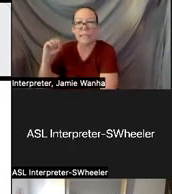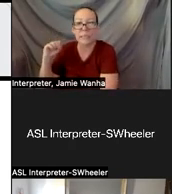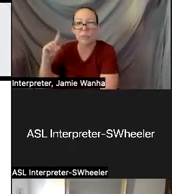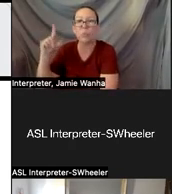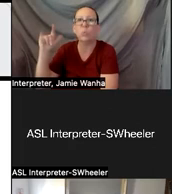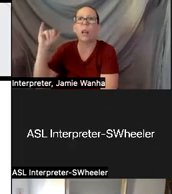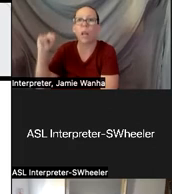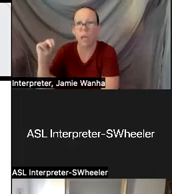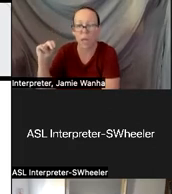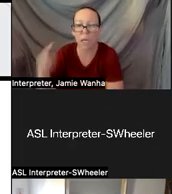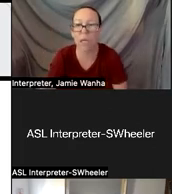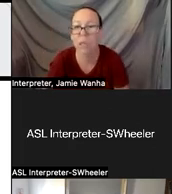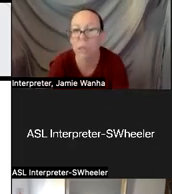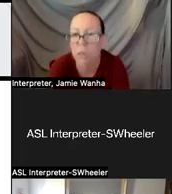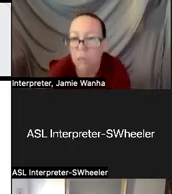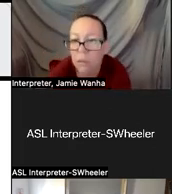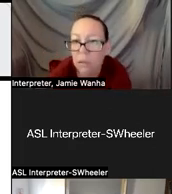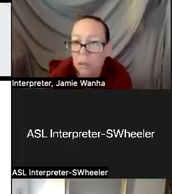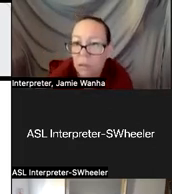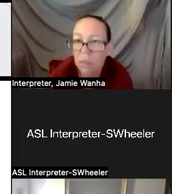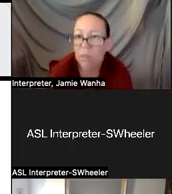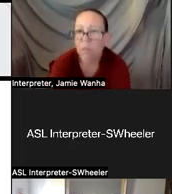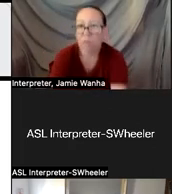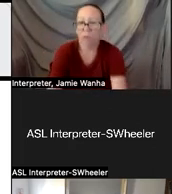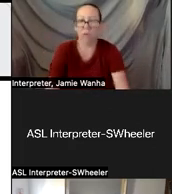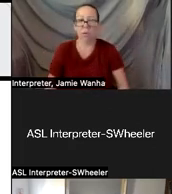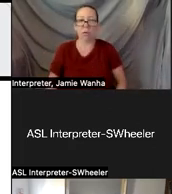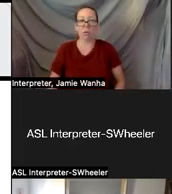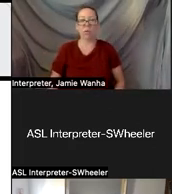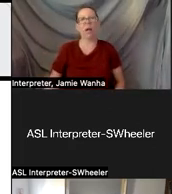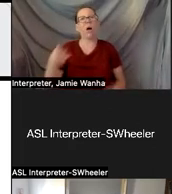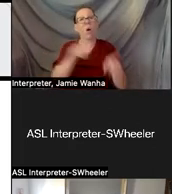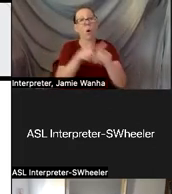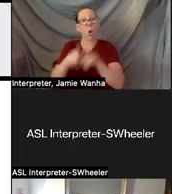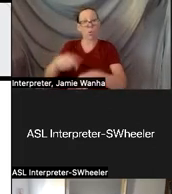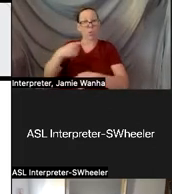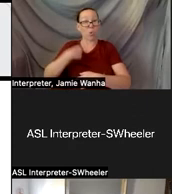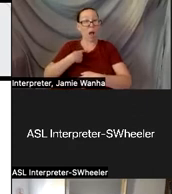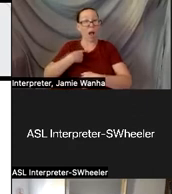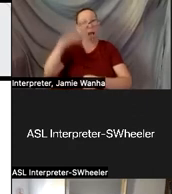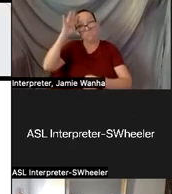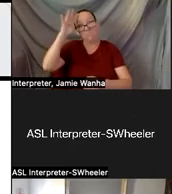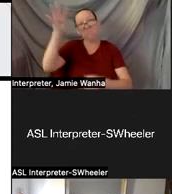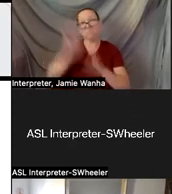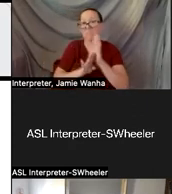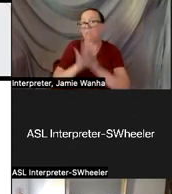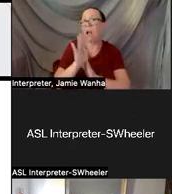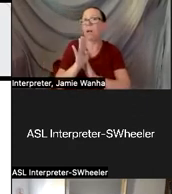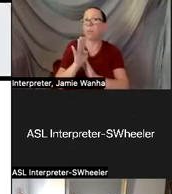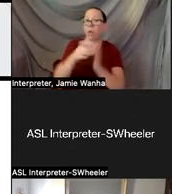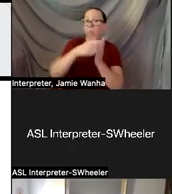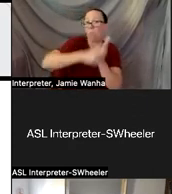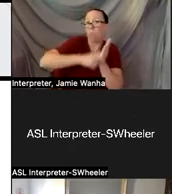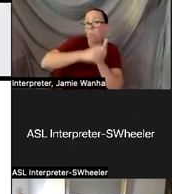for our program, I created a booklet just to include ideas for all these mitigation efforts